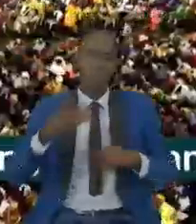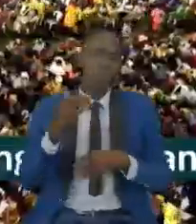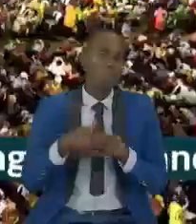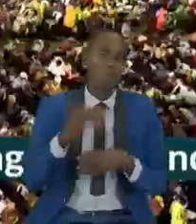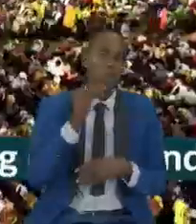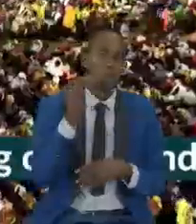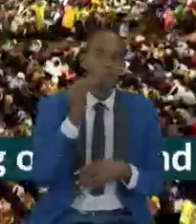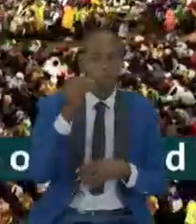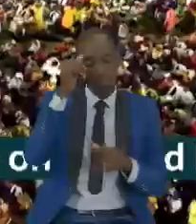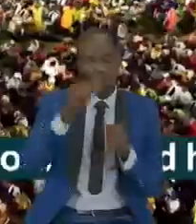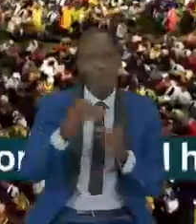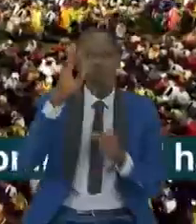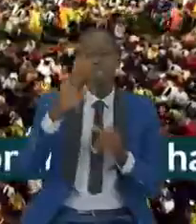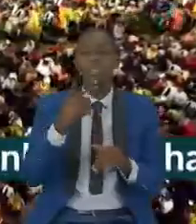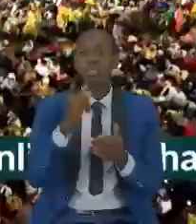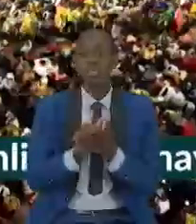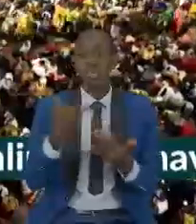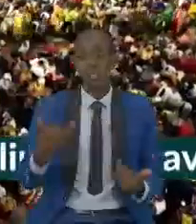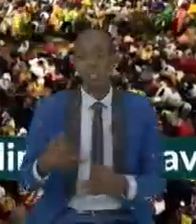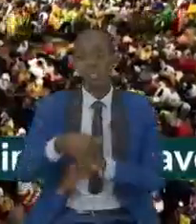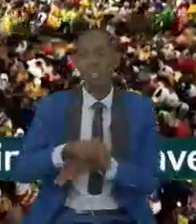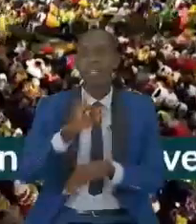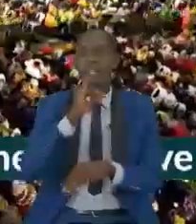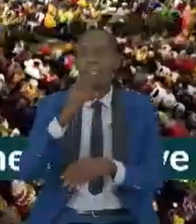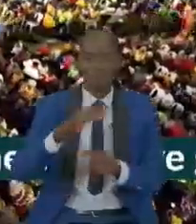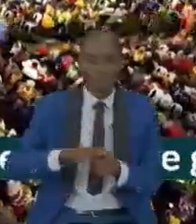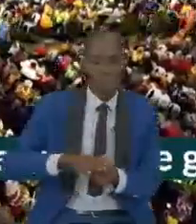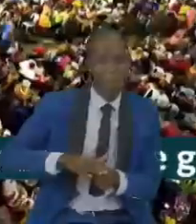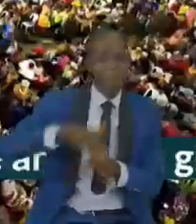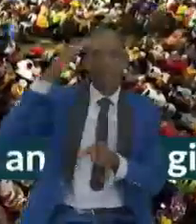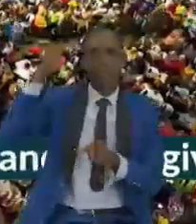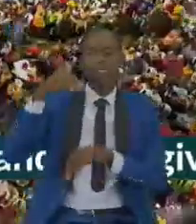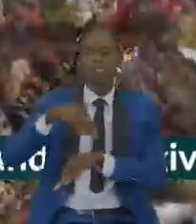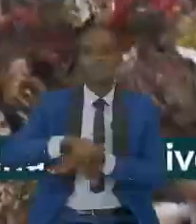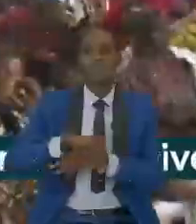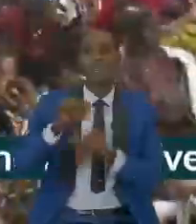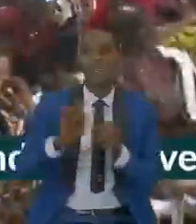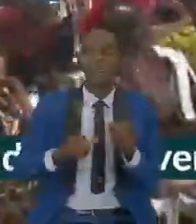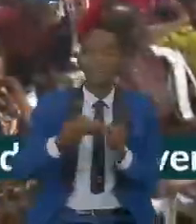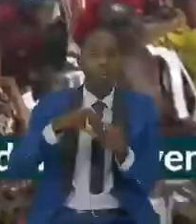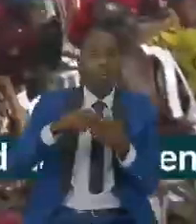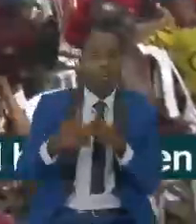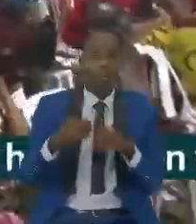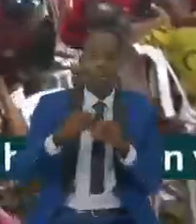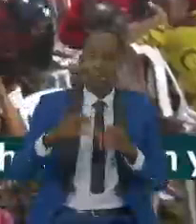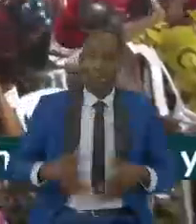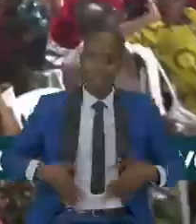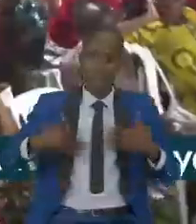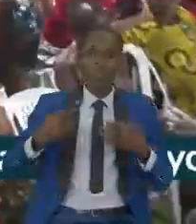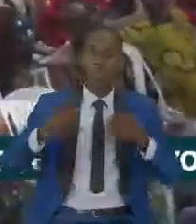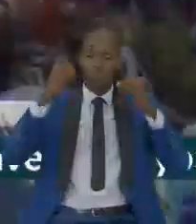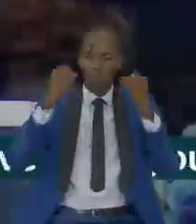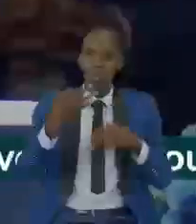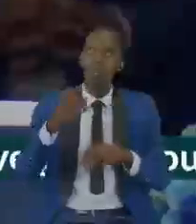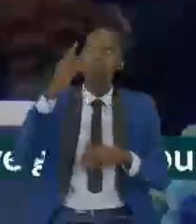shout, explosion night. You will witness what I'm saying now because the power of God is here